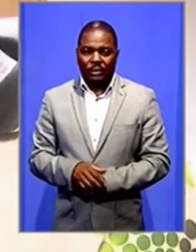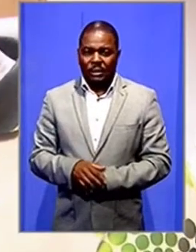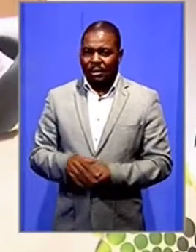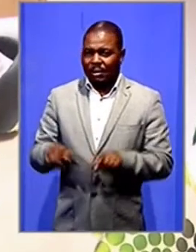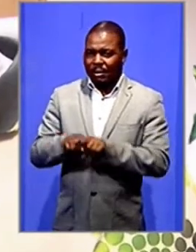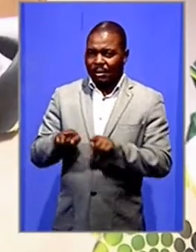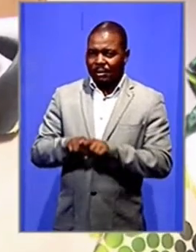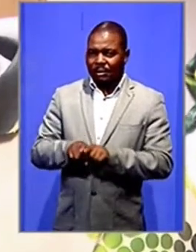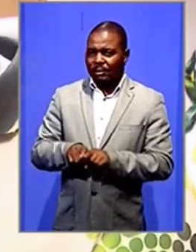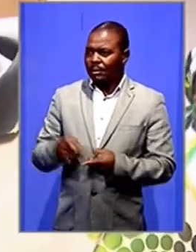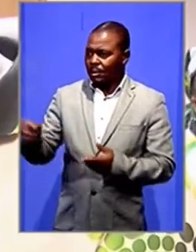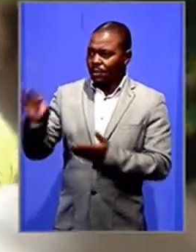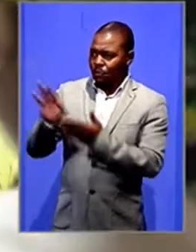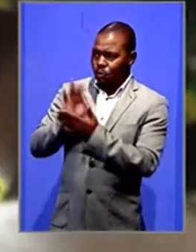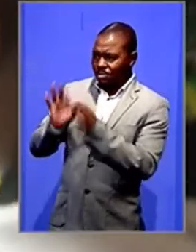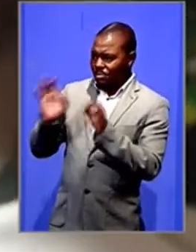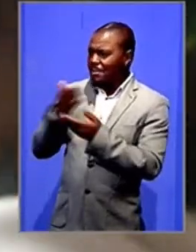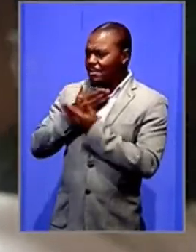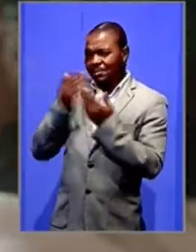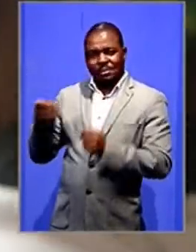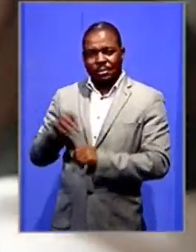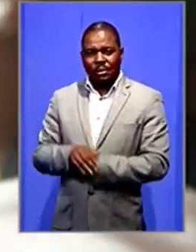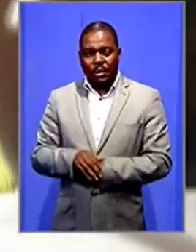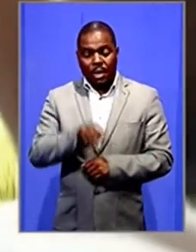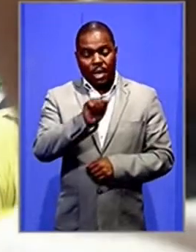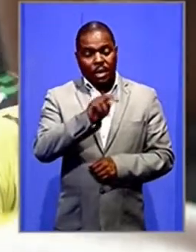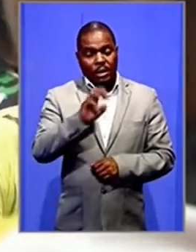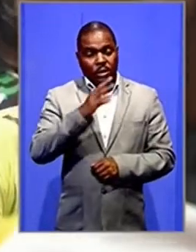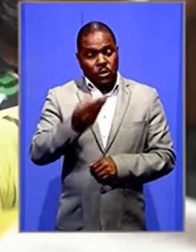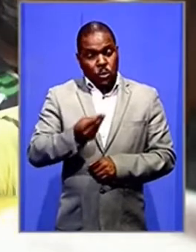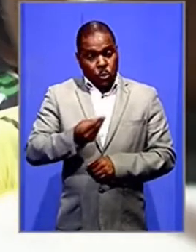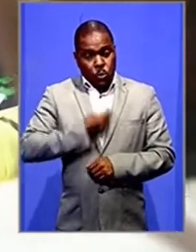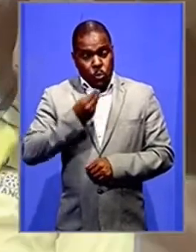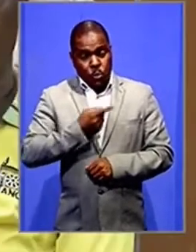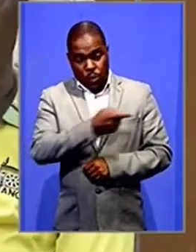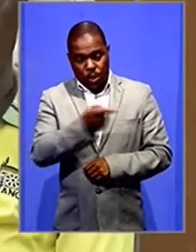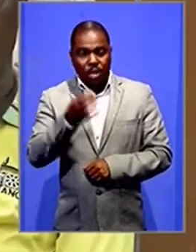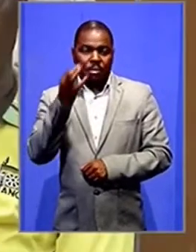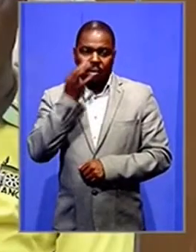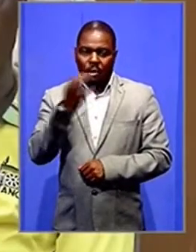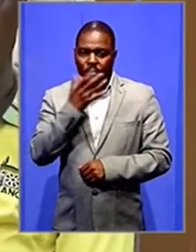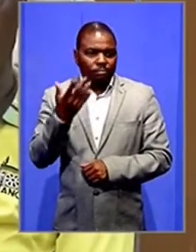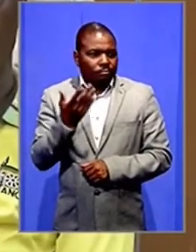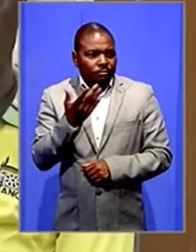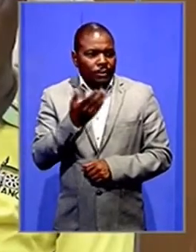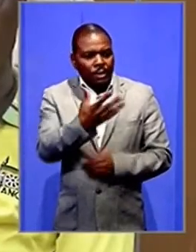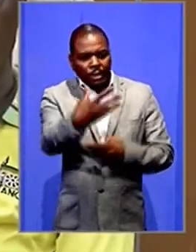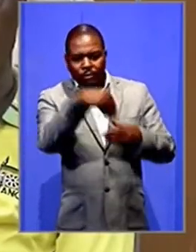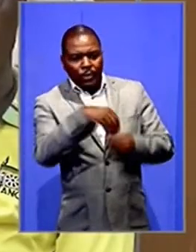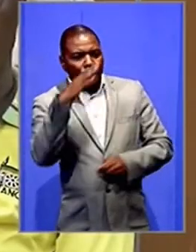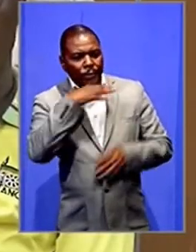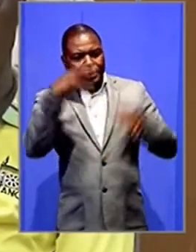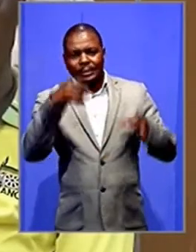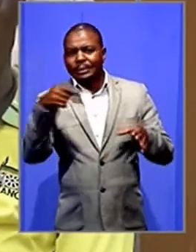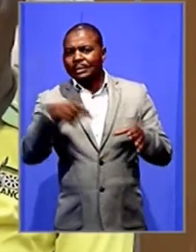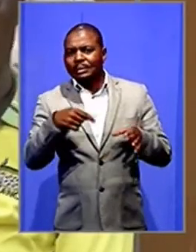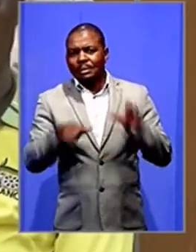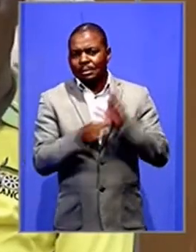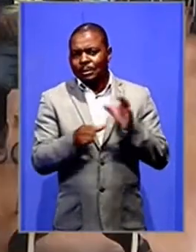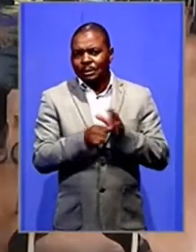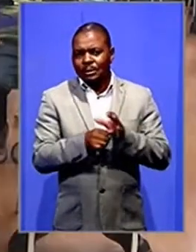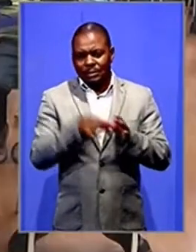ba legitimate kgethiwe mara ba sa kgethiwe. Liki ya baso ba ANC ka seleteng seo e re ga e rerishwe selo ge go tšewa dipheto tše